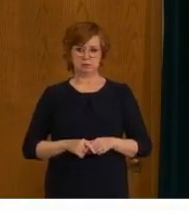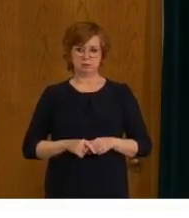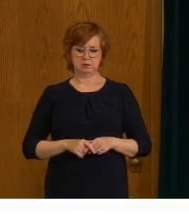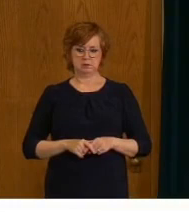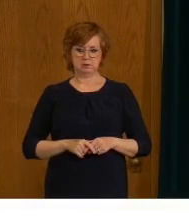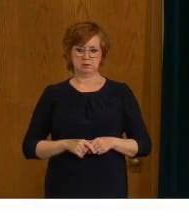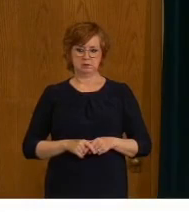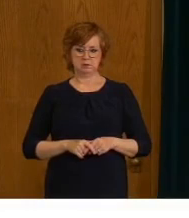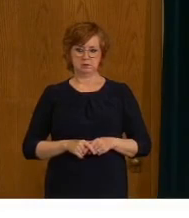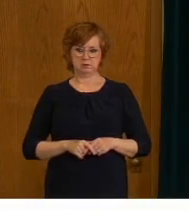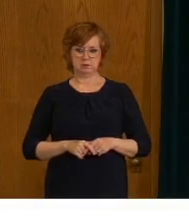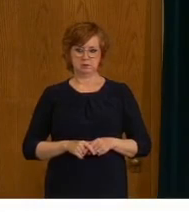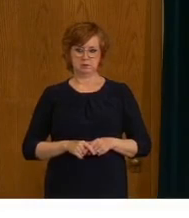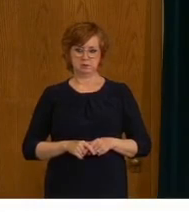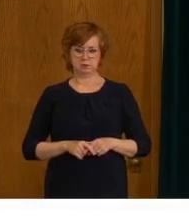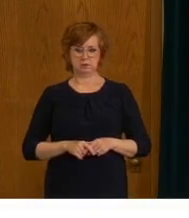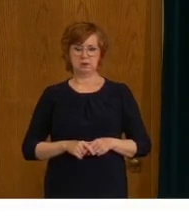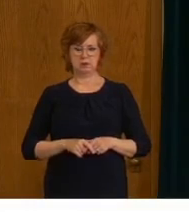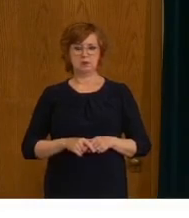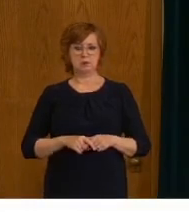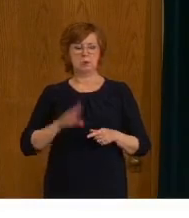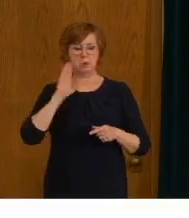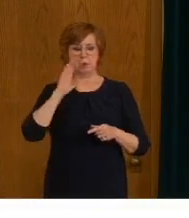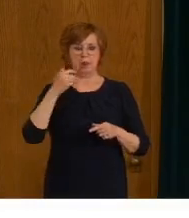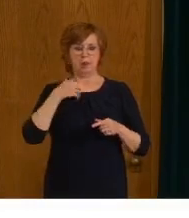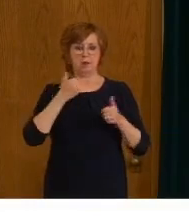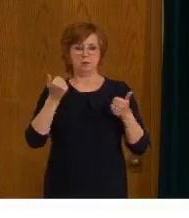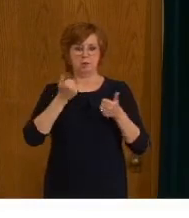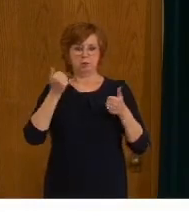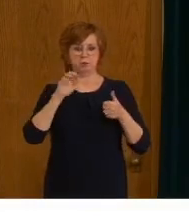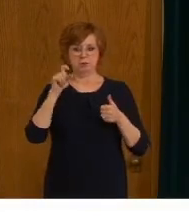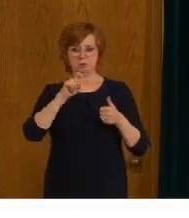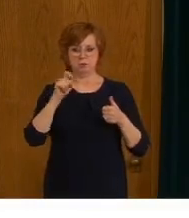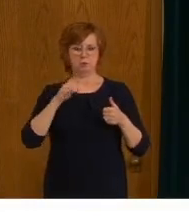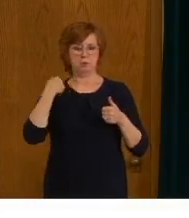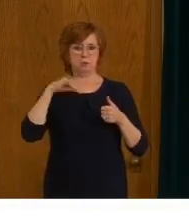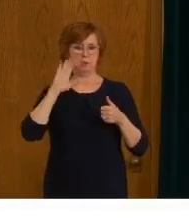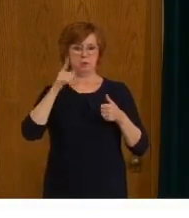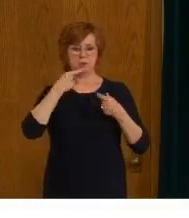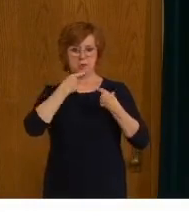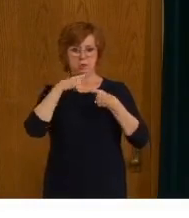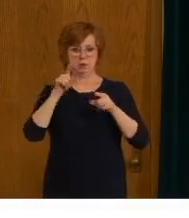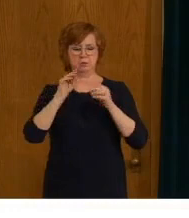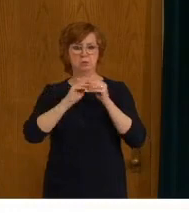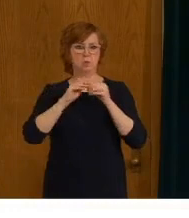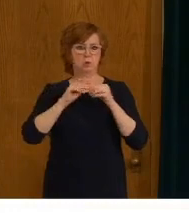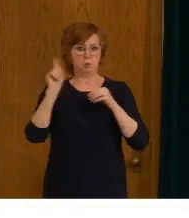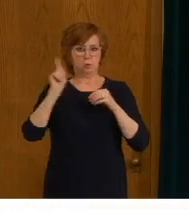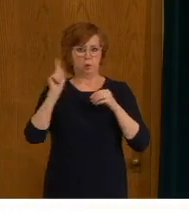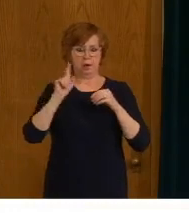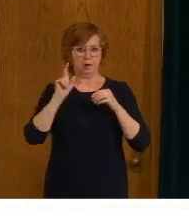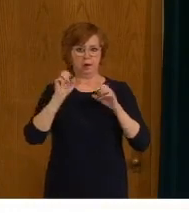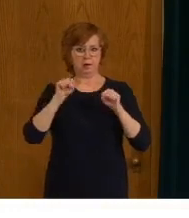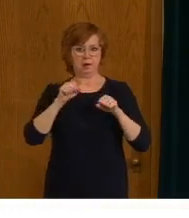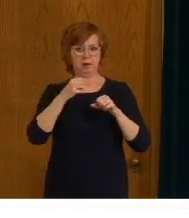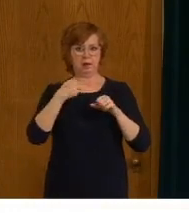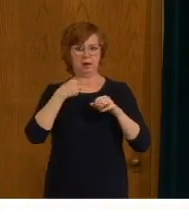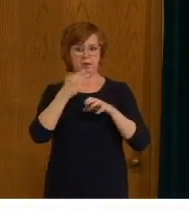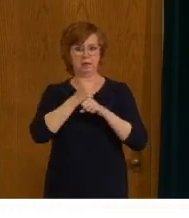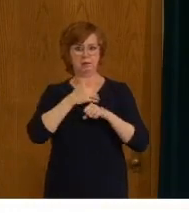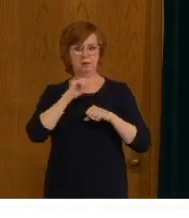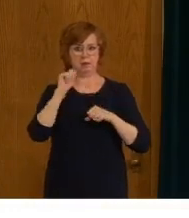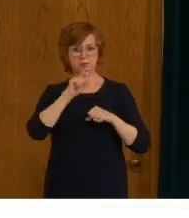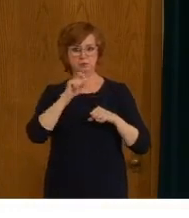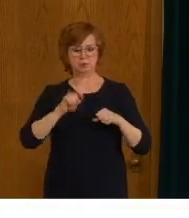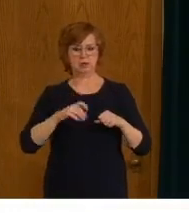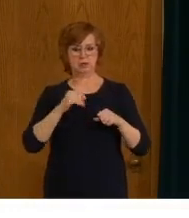widely available, and the details will be announced over the next day or two in terms of which clinics in the province are offering